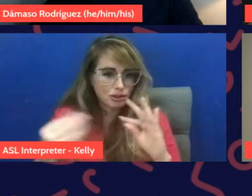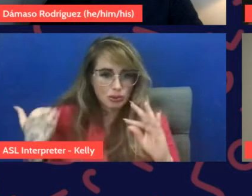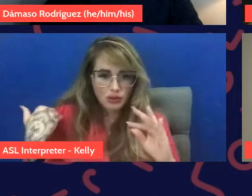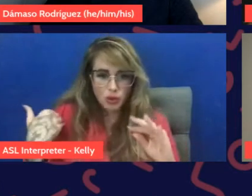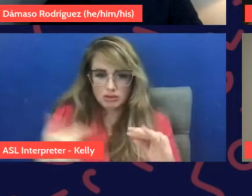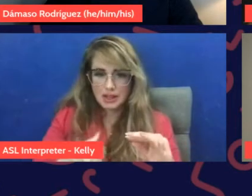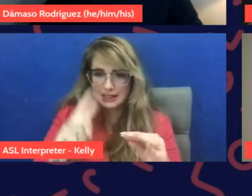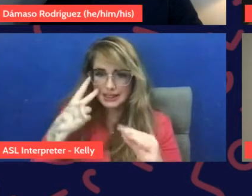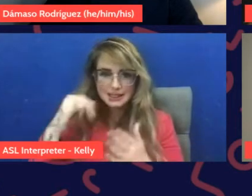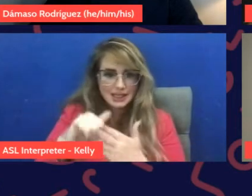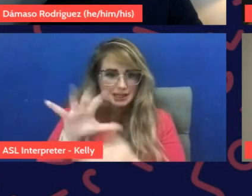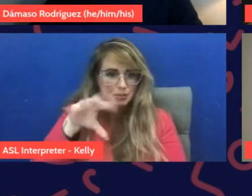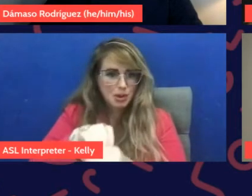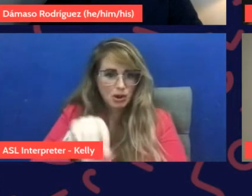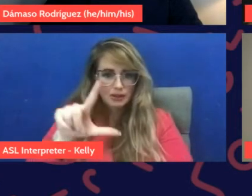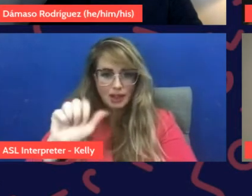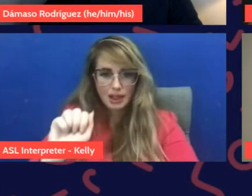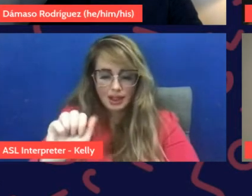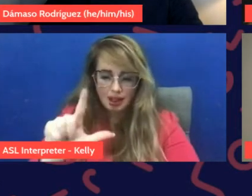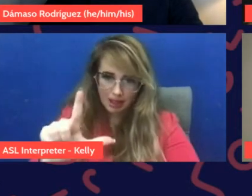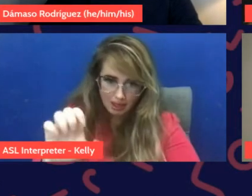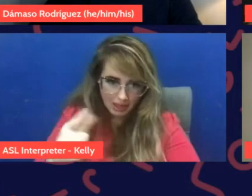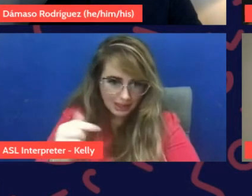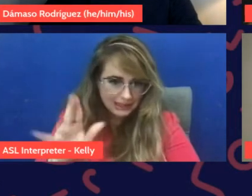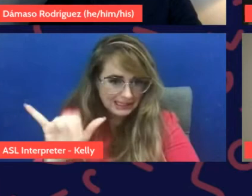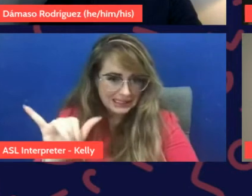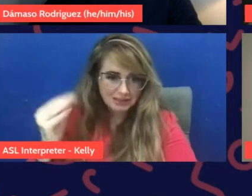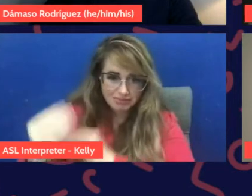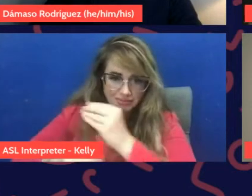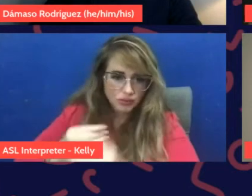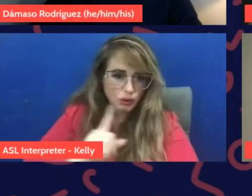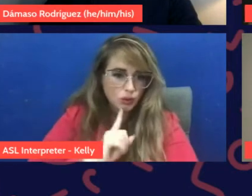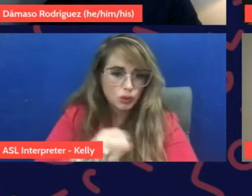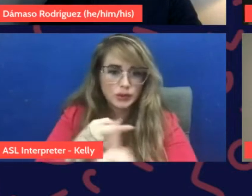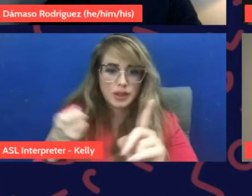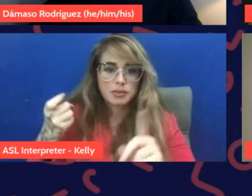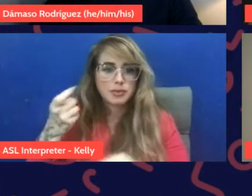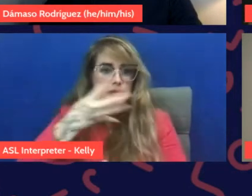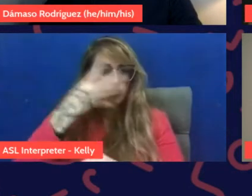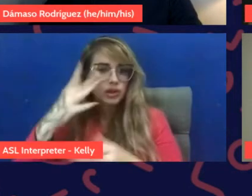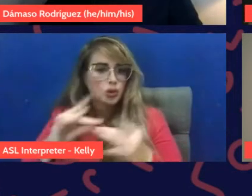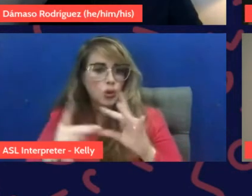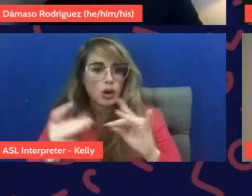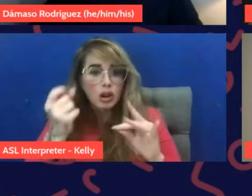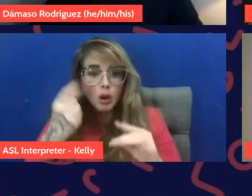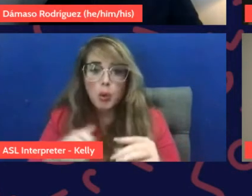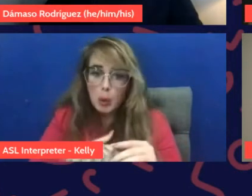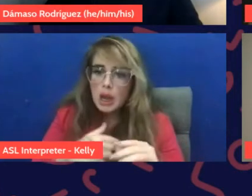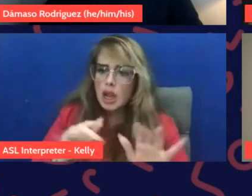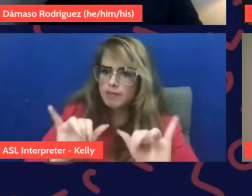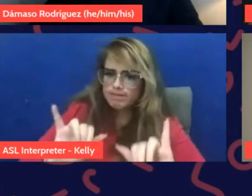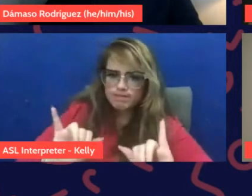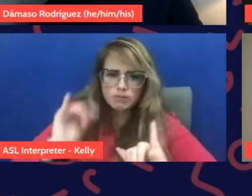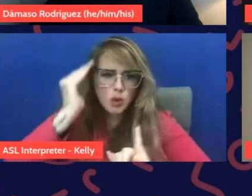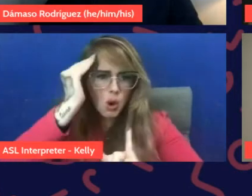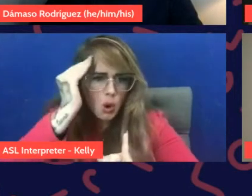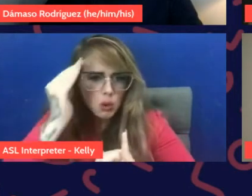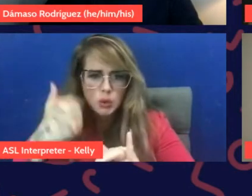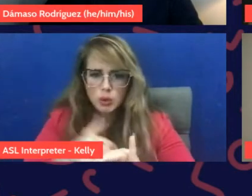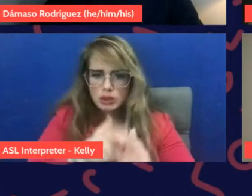that as a part of the legacy from, you know, the immigration story. And we were conscious about it. We were really